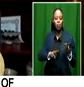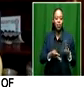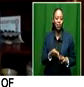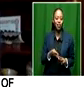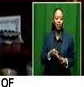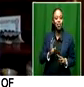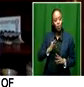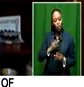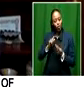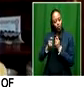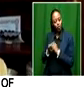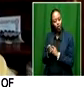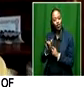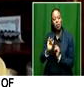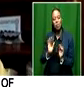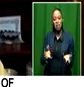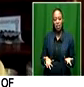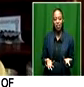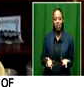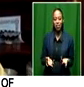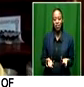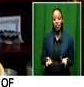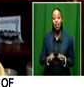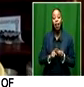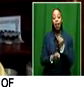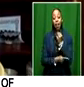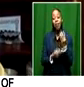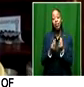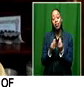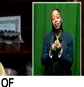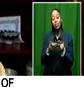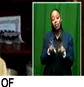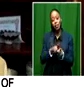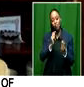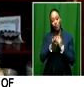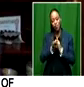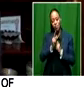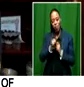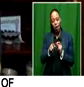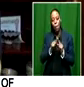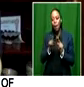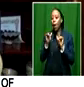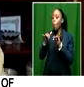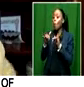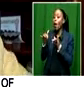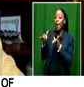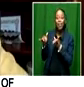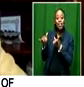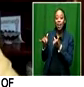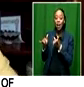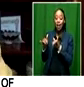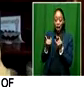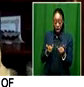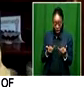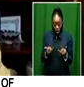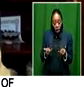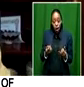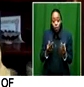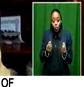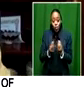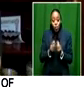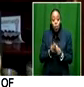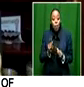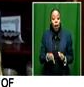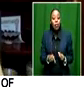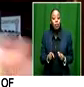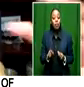they want to make a difference with it. And I think that's the last thing that I would say we need to change, but we can't wait for that. We've got the other things